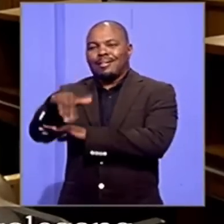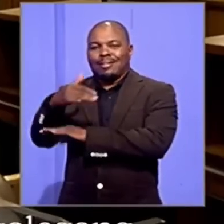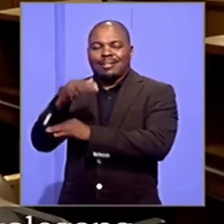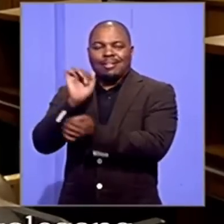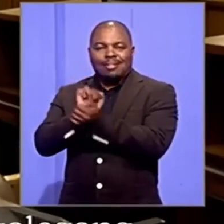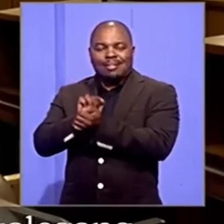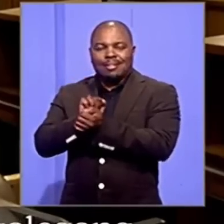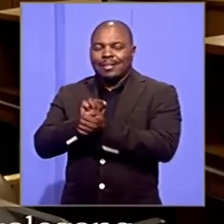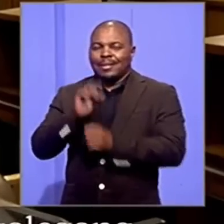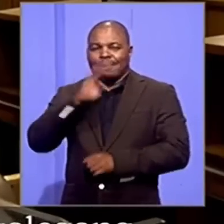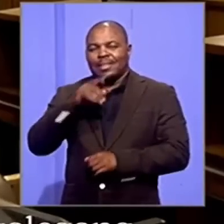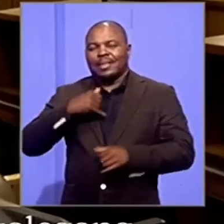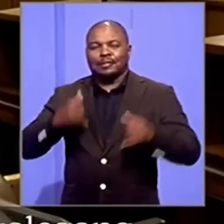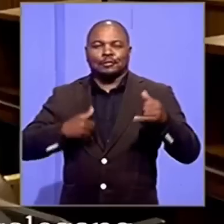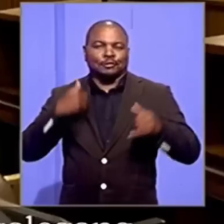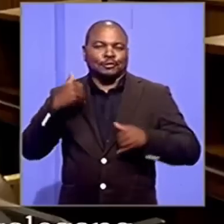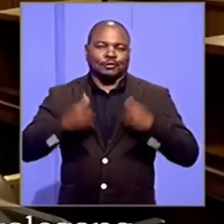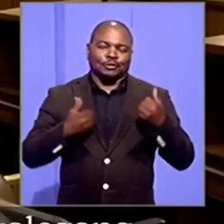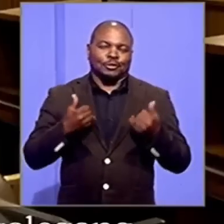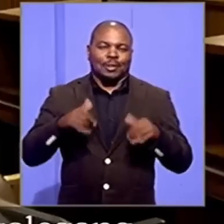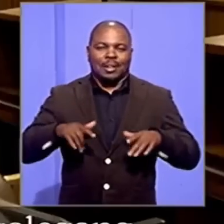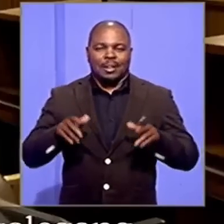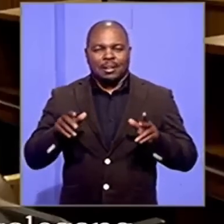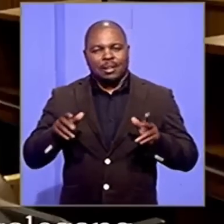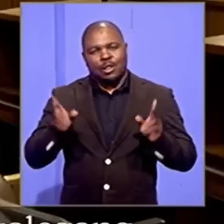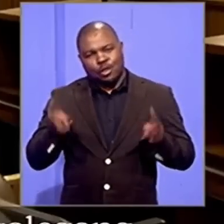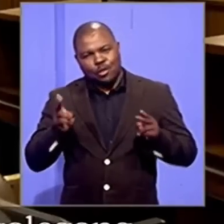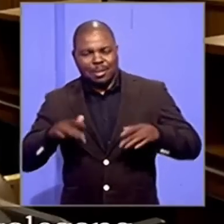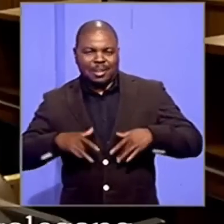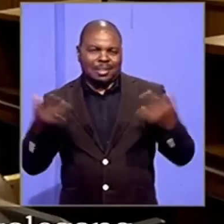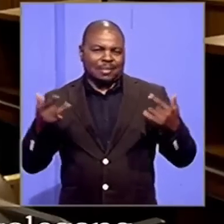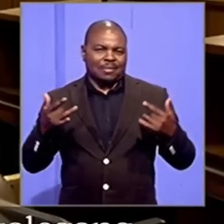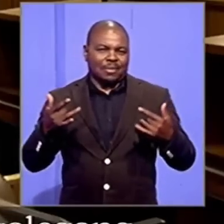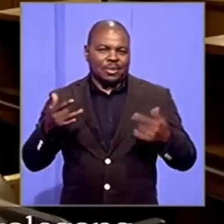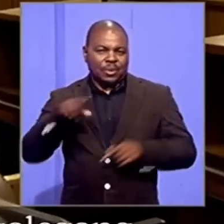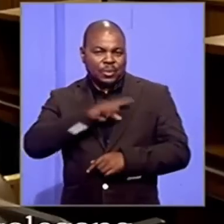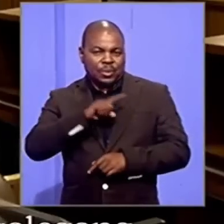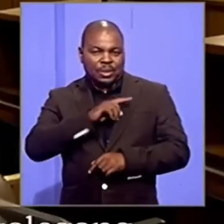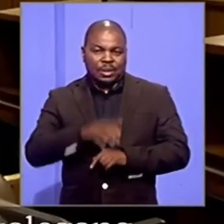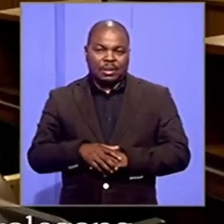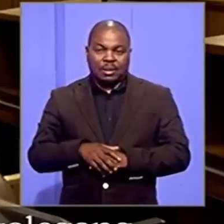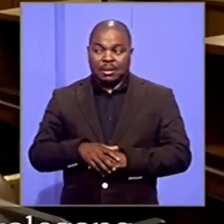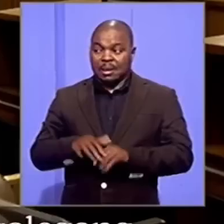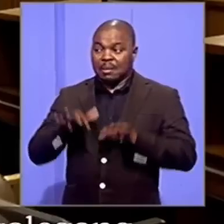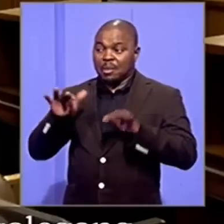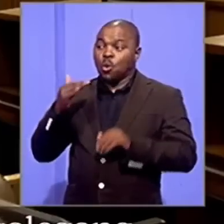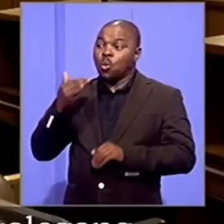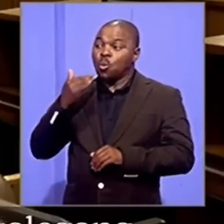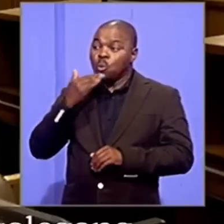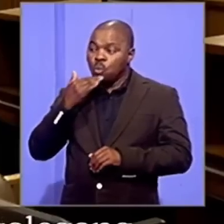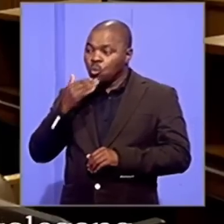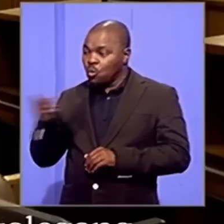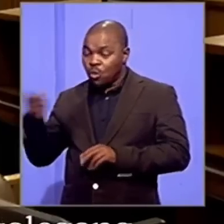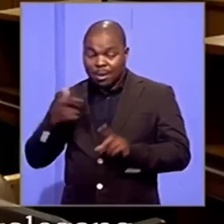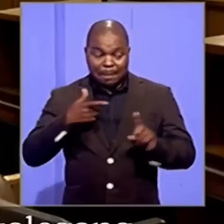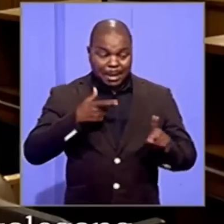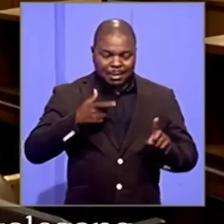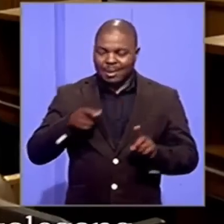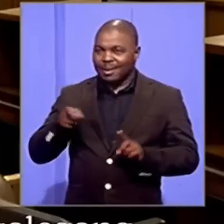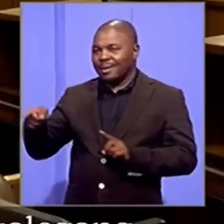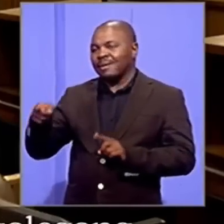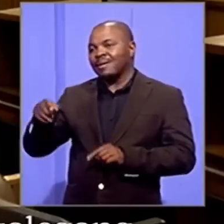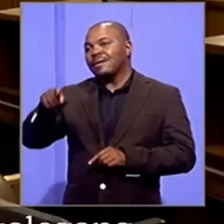ya ka e kare go normal ka gonne ba dirileng tiro e bone ke ba romiwa fela